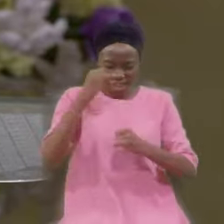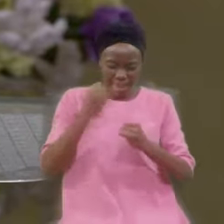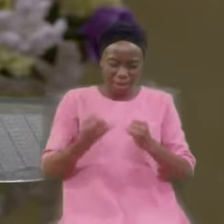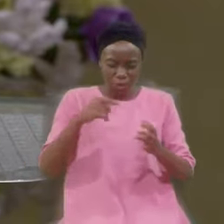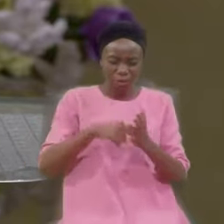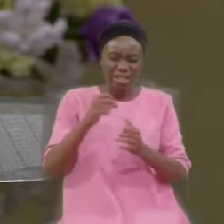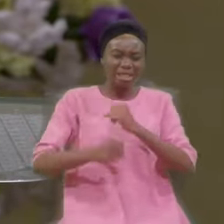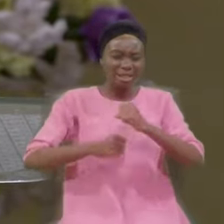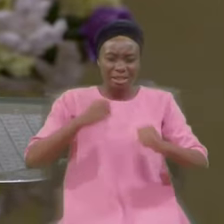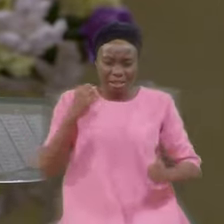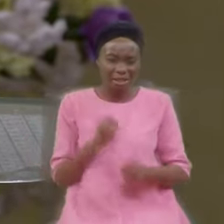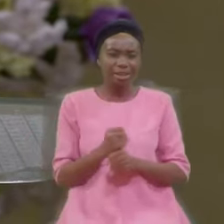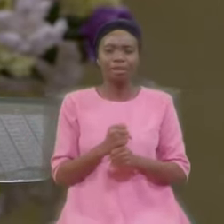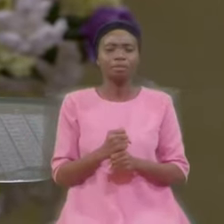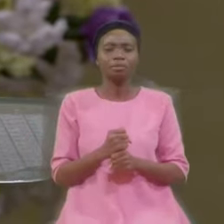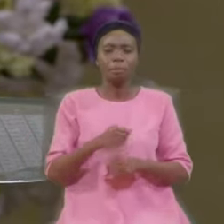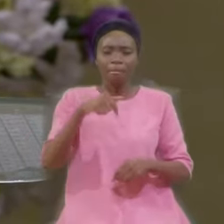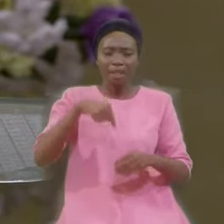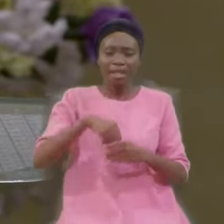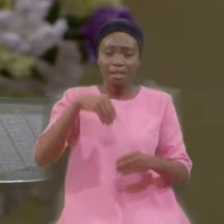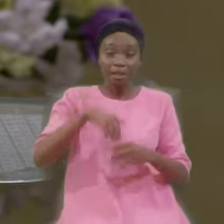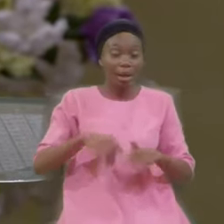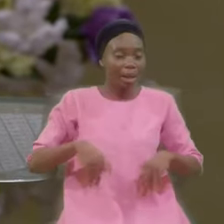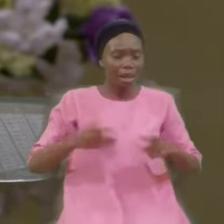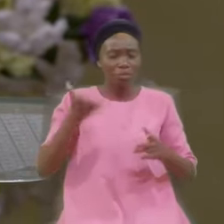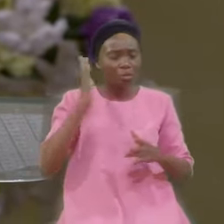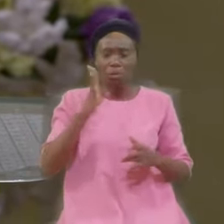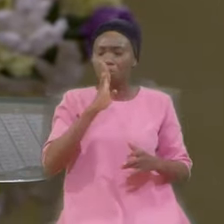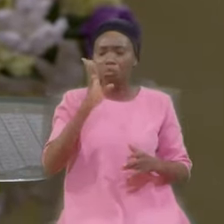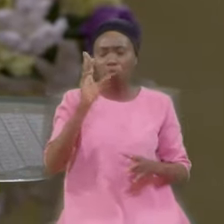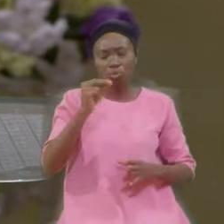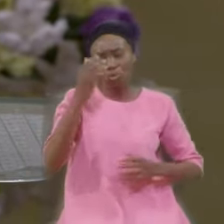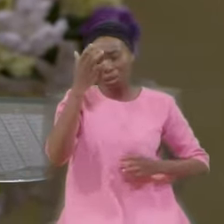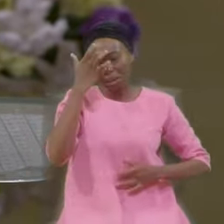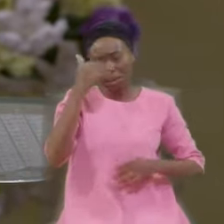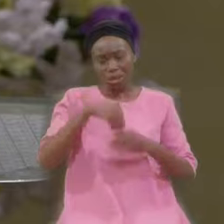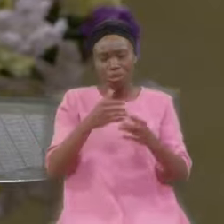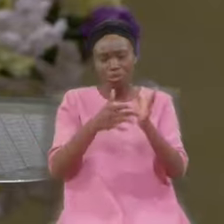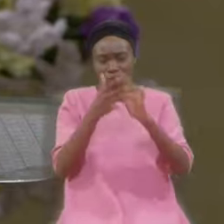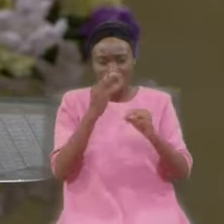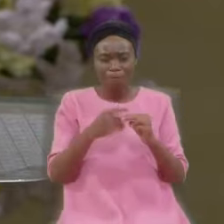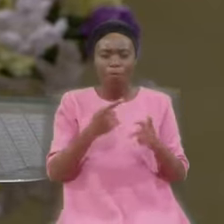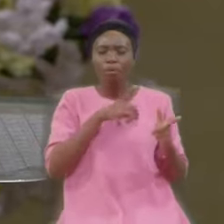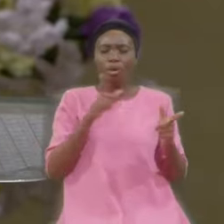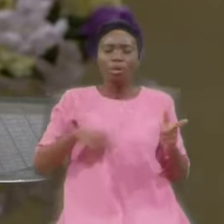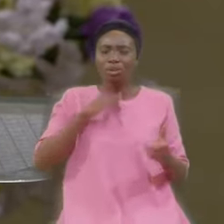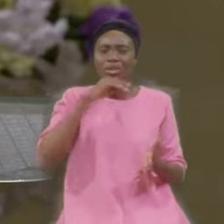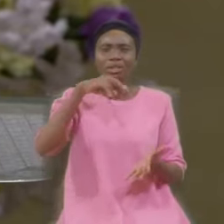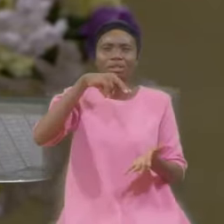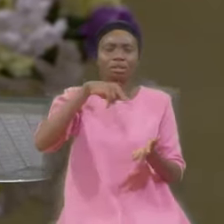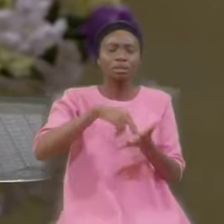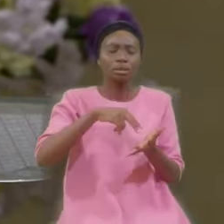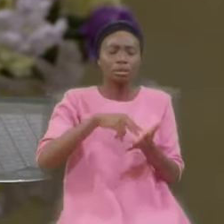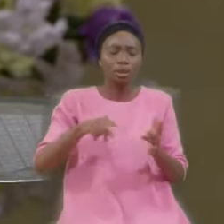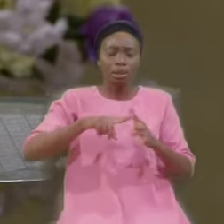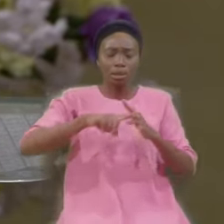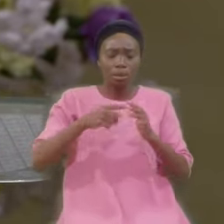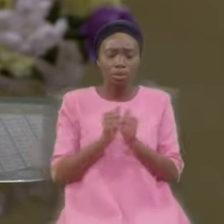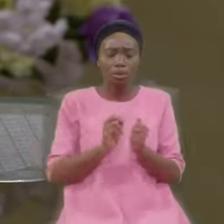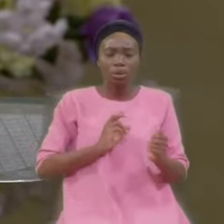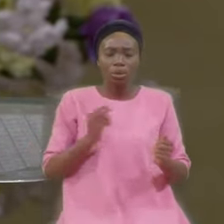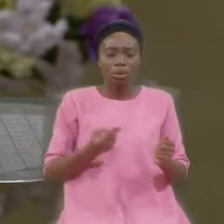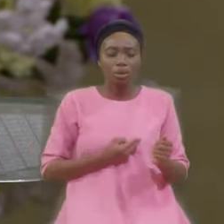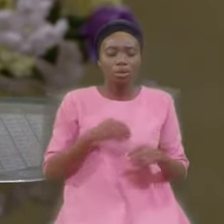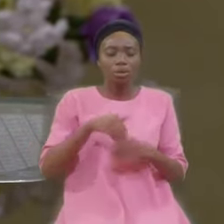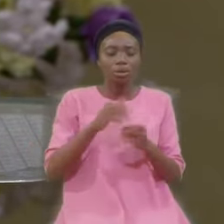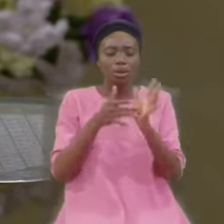feeble person. In Deeper Life there will be no sickness. The Lord is starting with us tonight in Jesus'